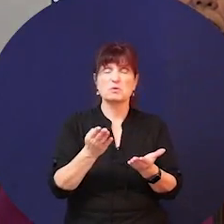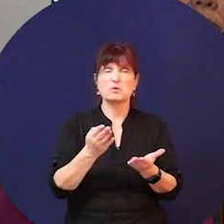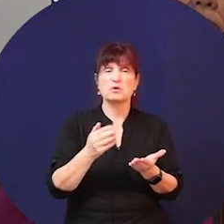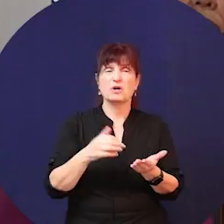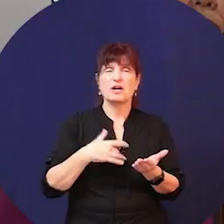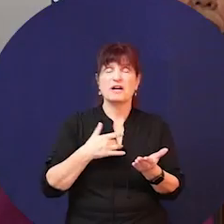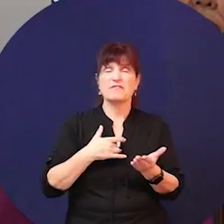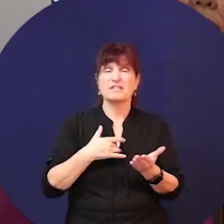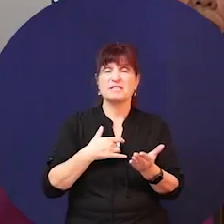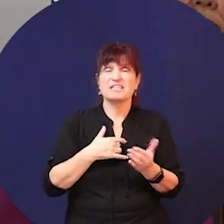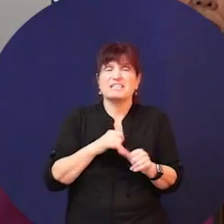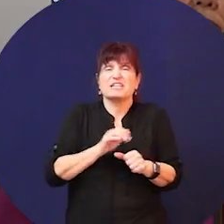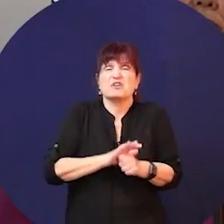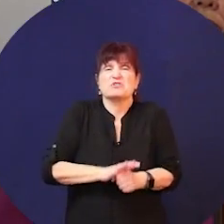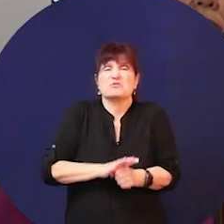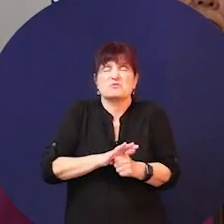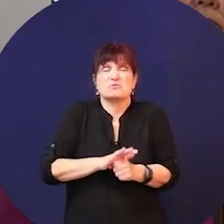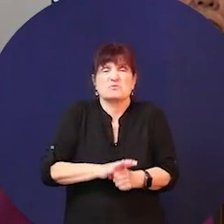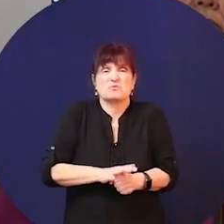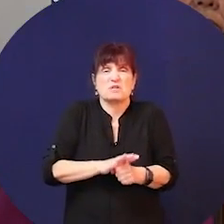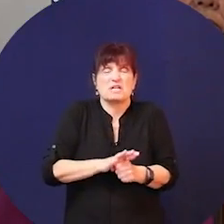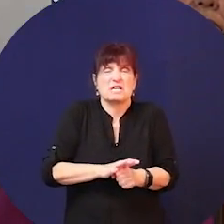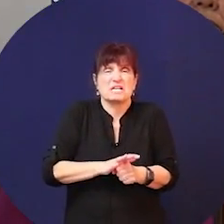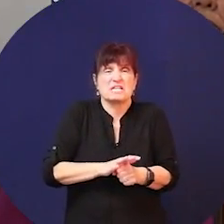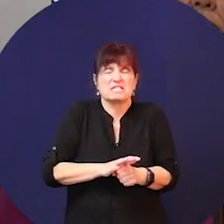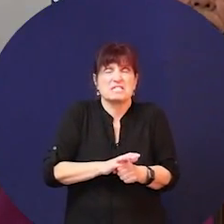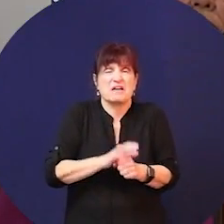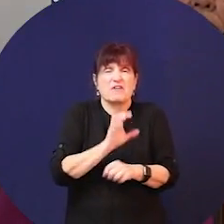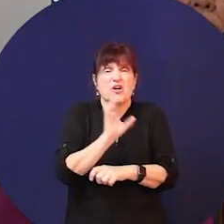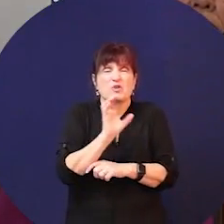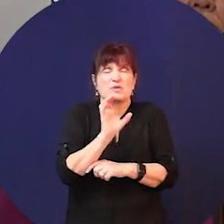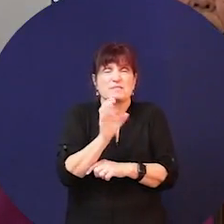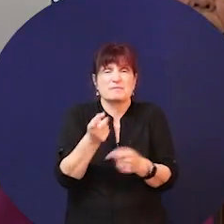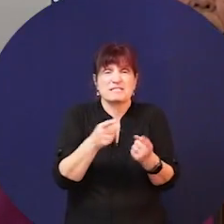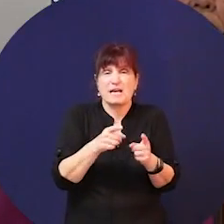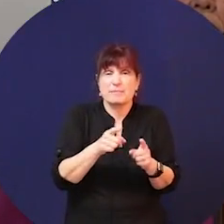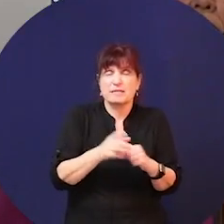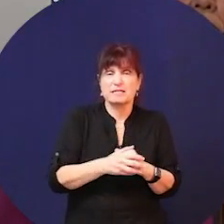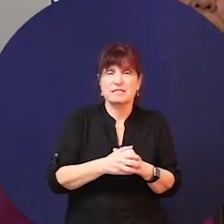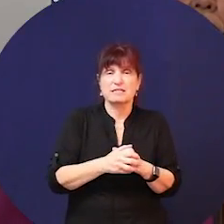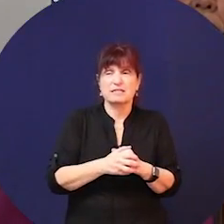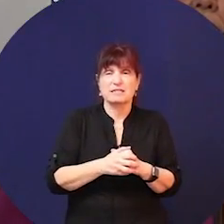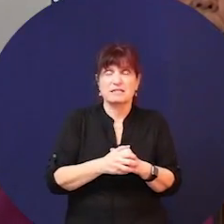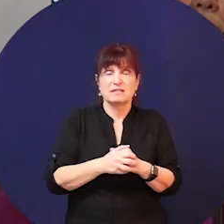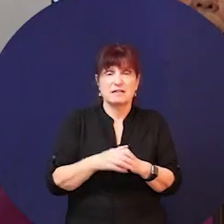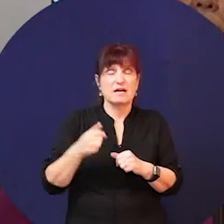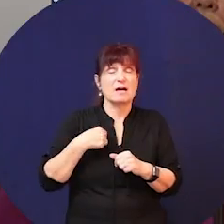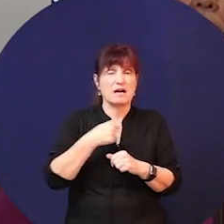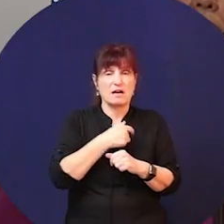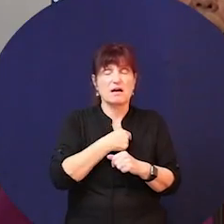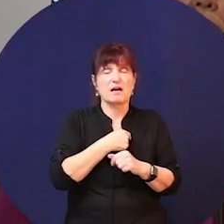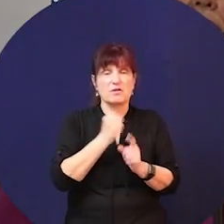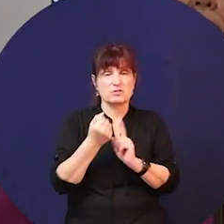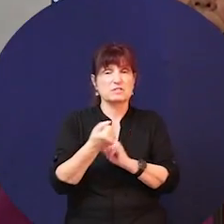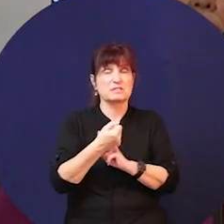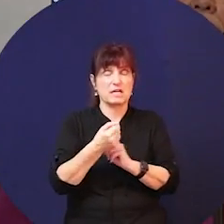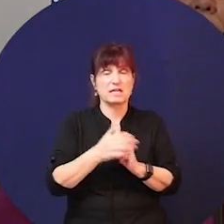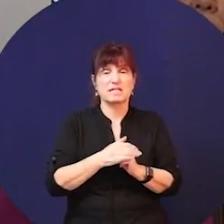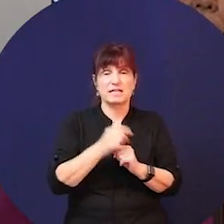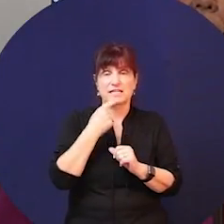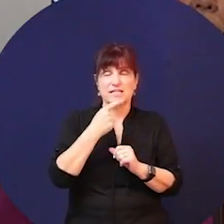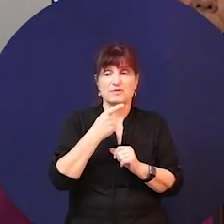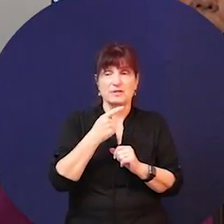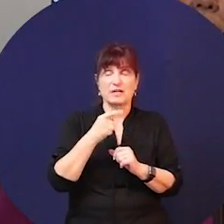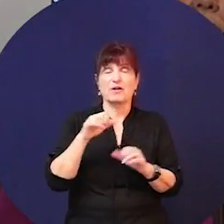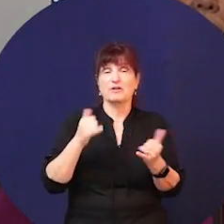tension and the stress of the up and coming Christmas season. Of course, our secular society has told us that we are well into